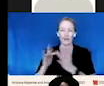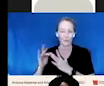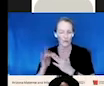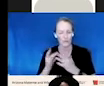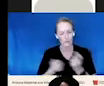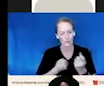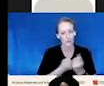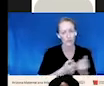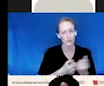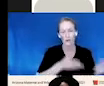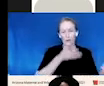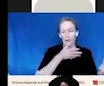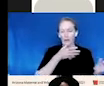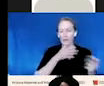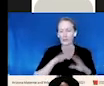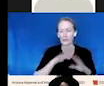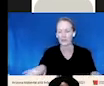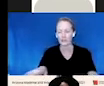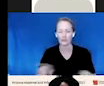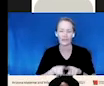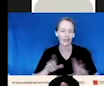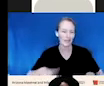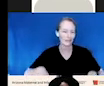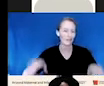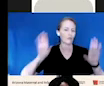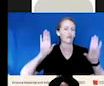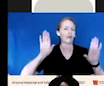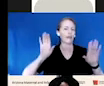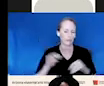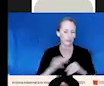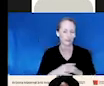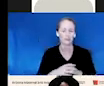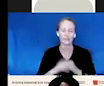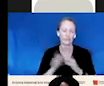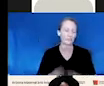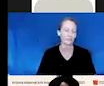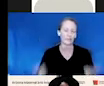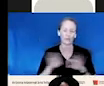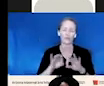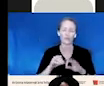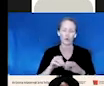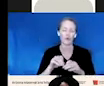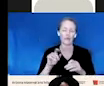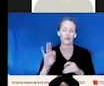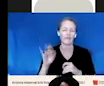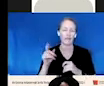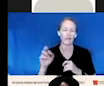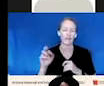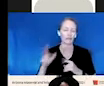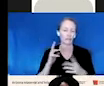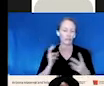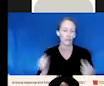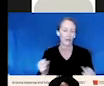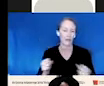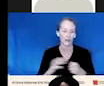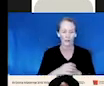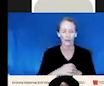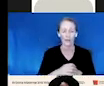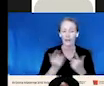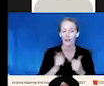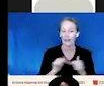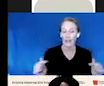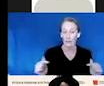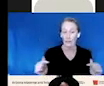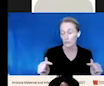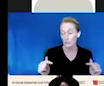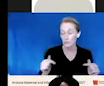really important and a major protective factor for health. Language, so the concept of health being tied to language isn't really discussed